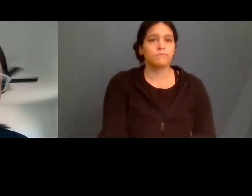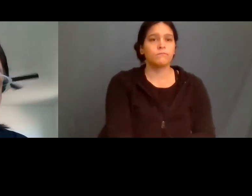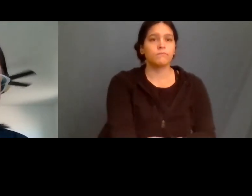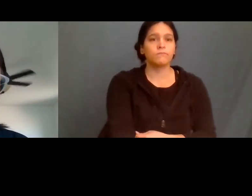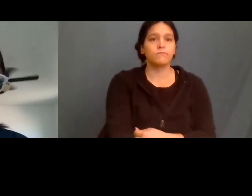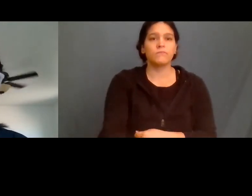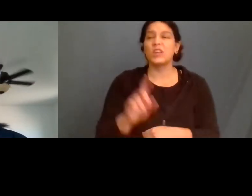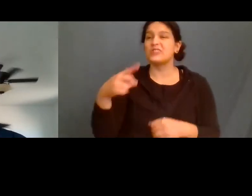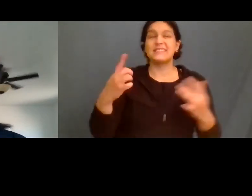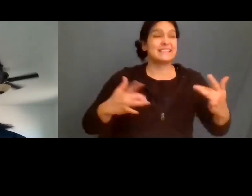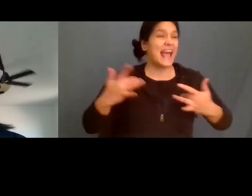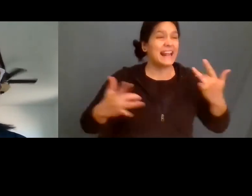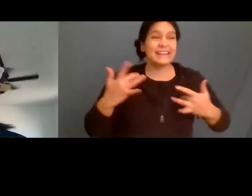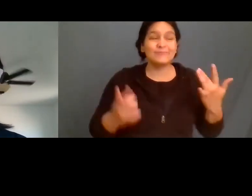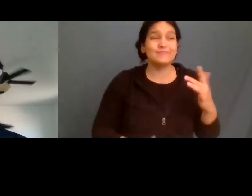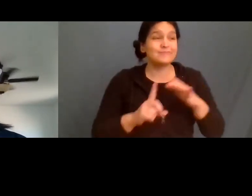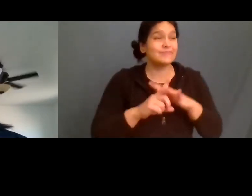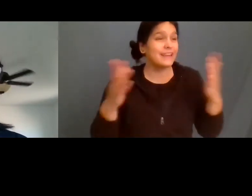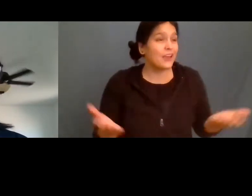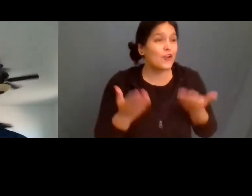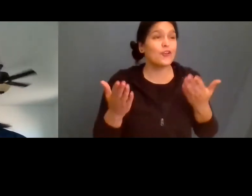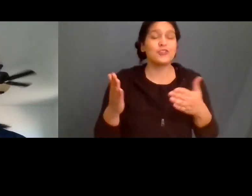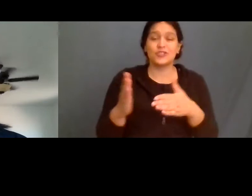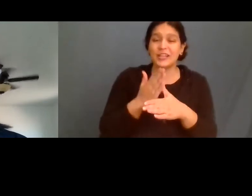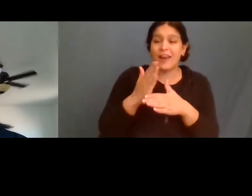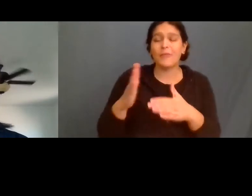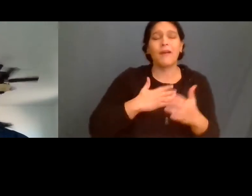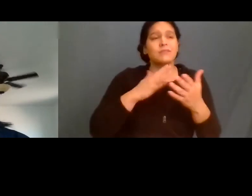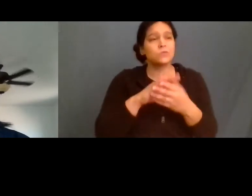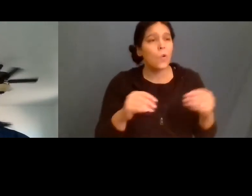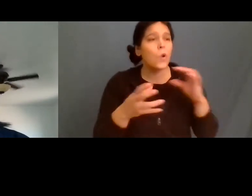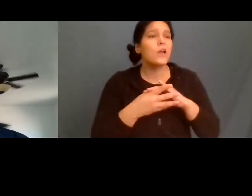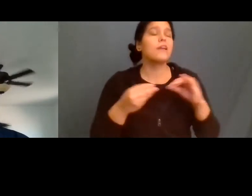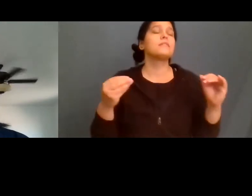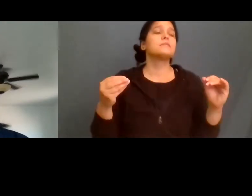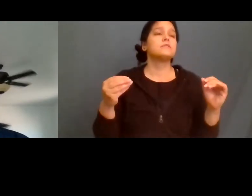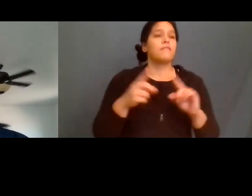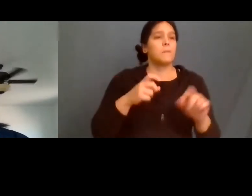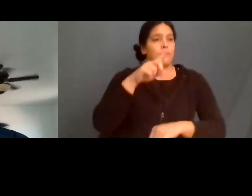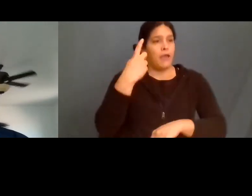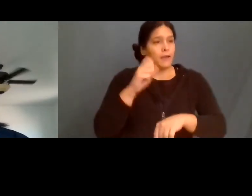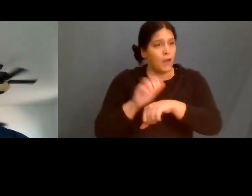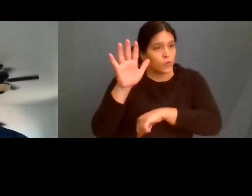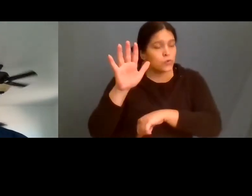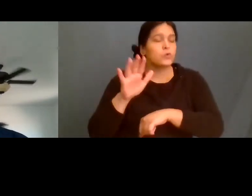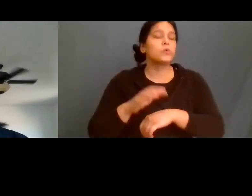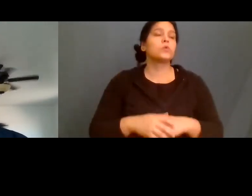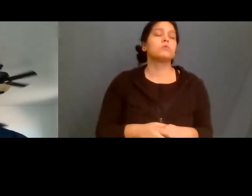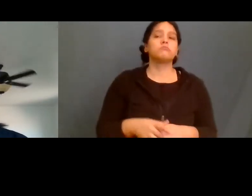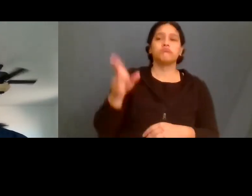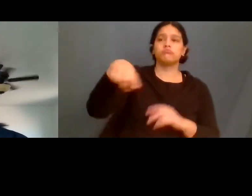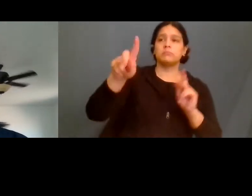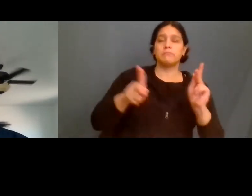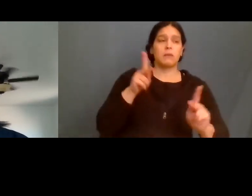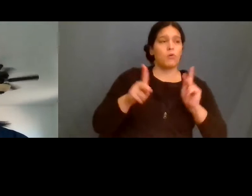Just very excited to be here and to share some of my stories from Black Mountain and the people that